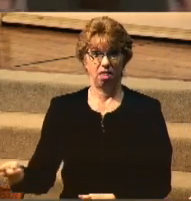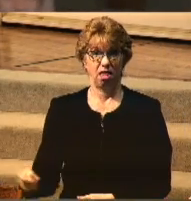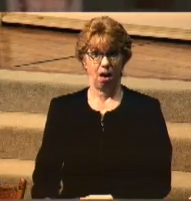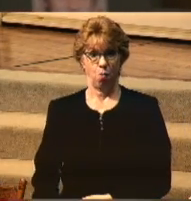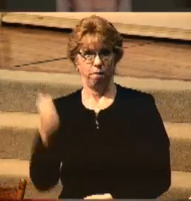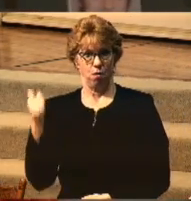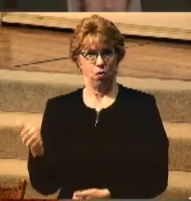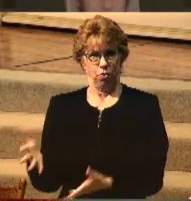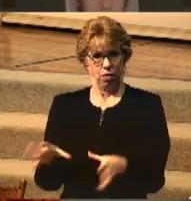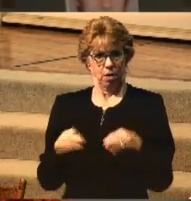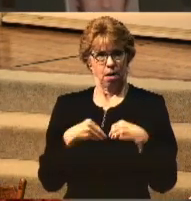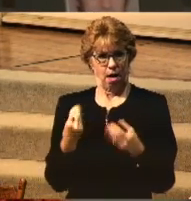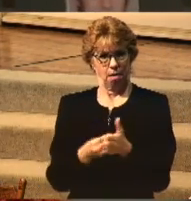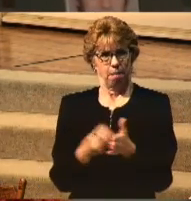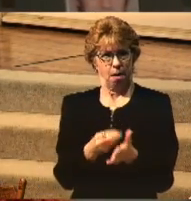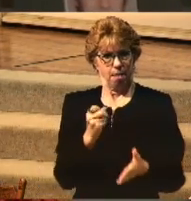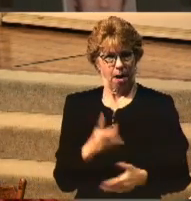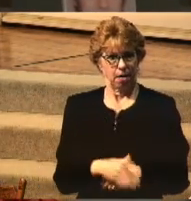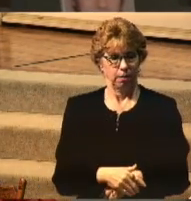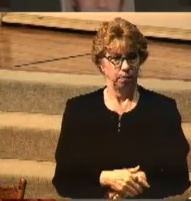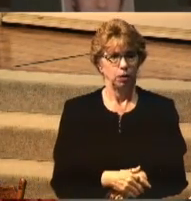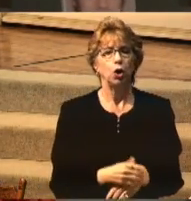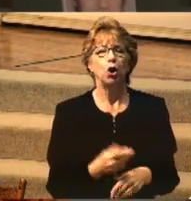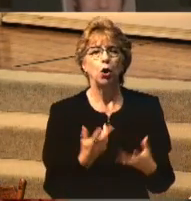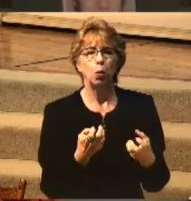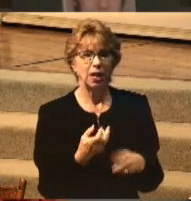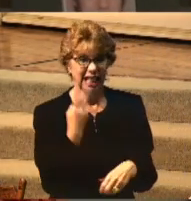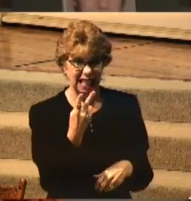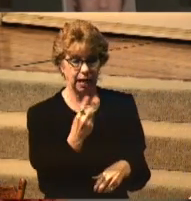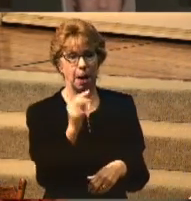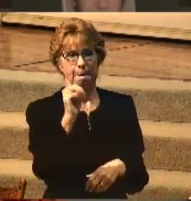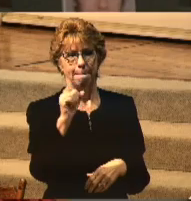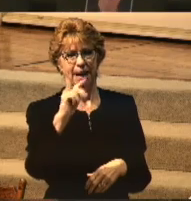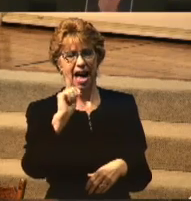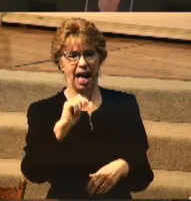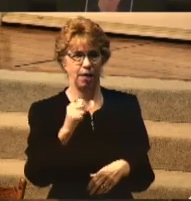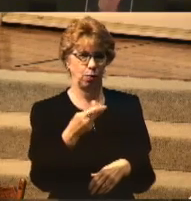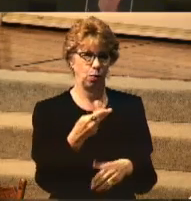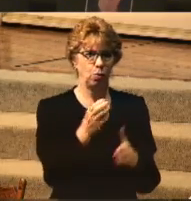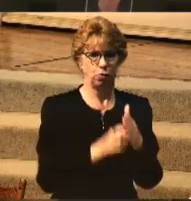back. If you want to see the verse, turn with me to Matthew chapter 27.